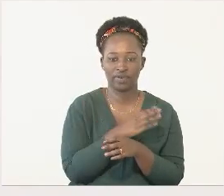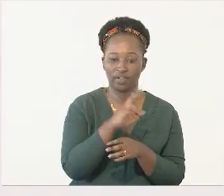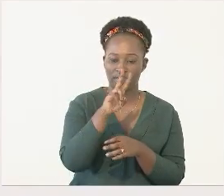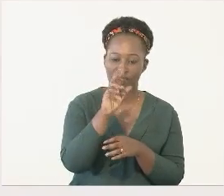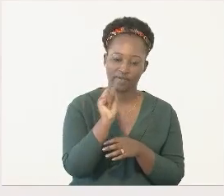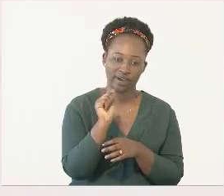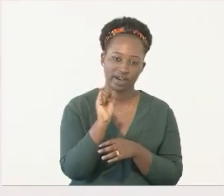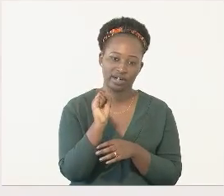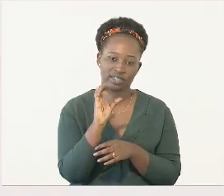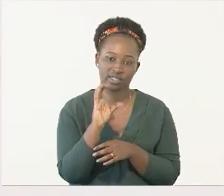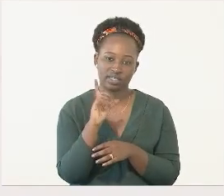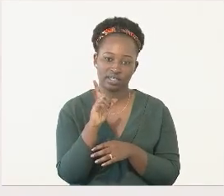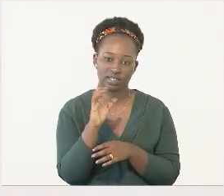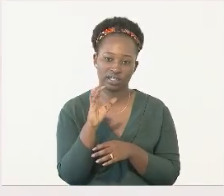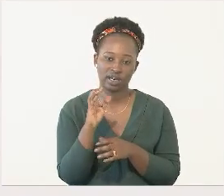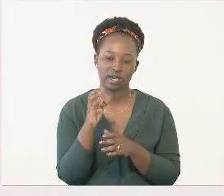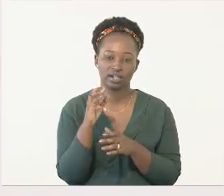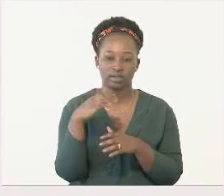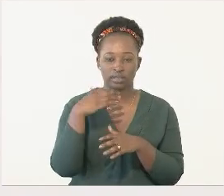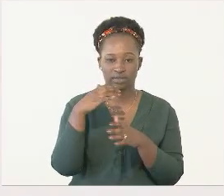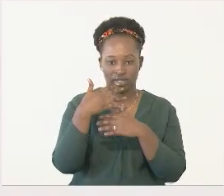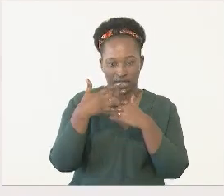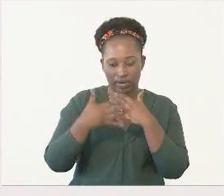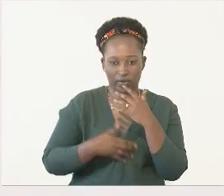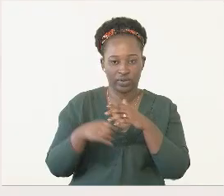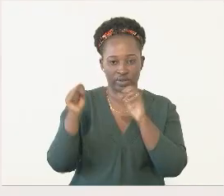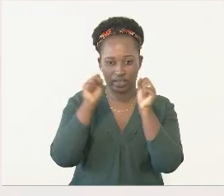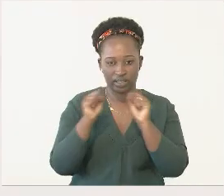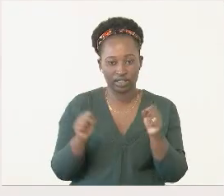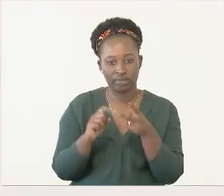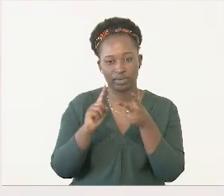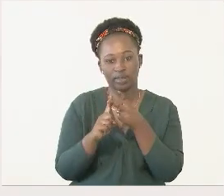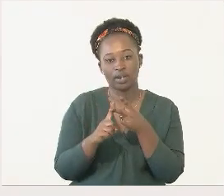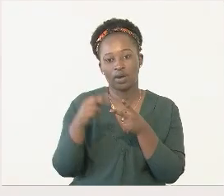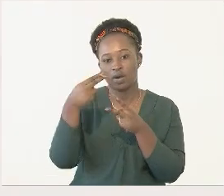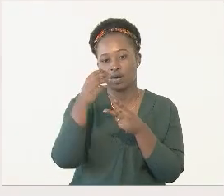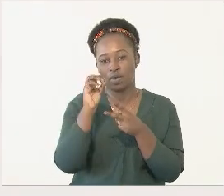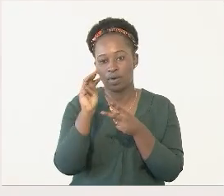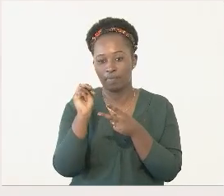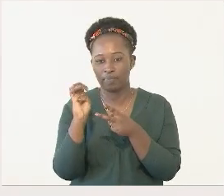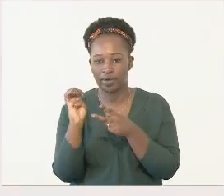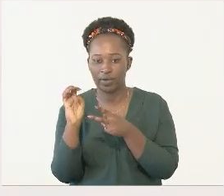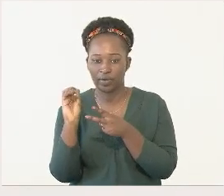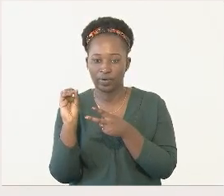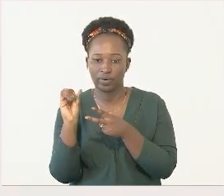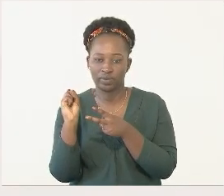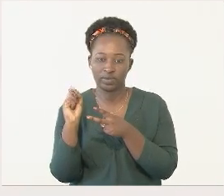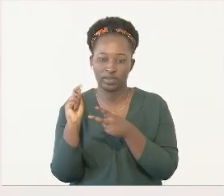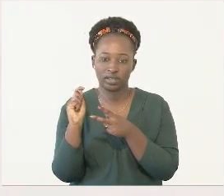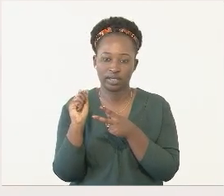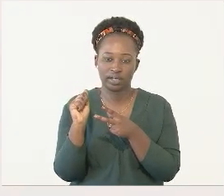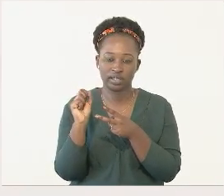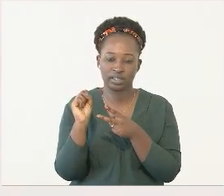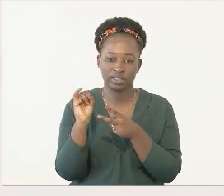system, refers homeostasis in the body, tells how positive feedback mechanism work. Then D refers